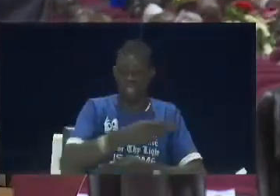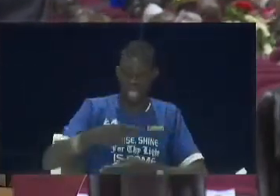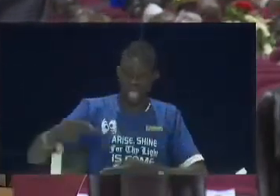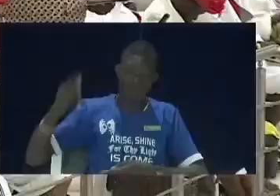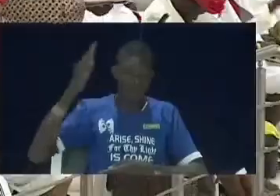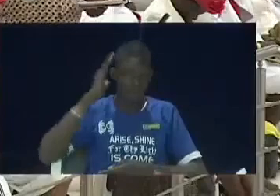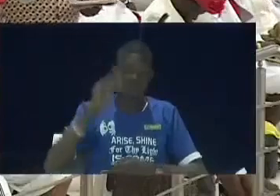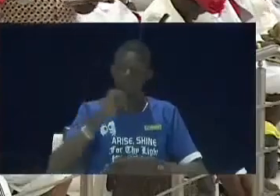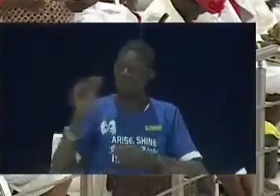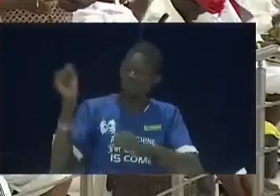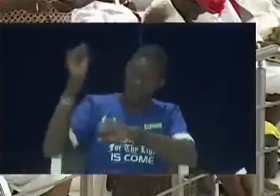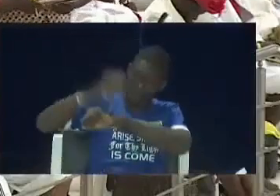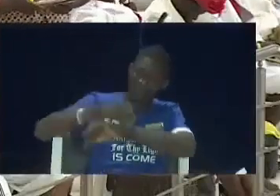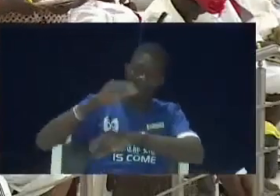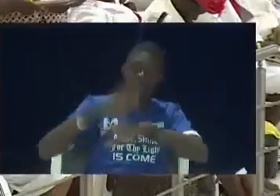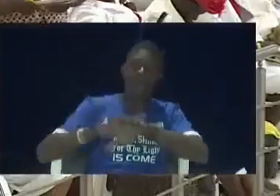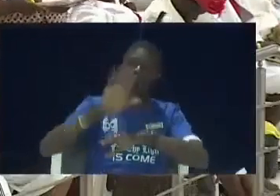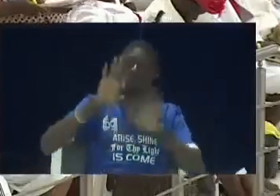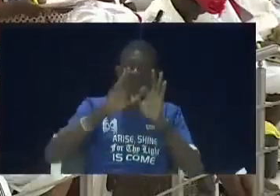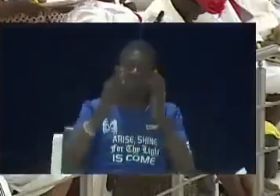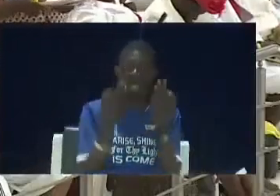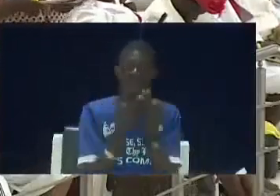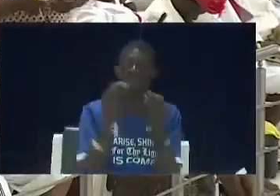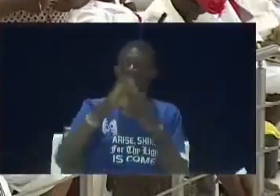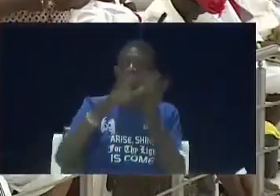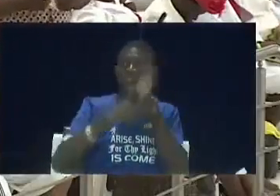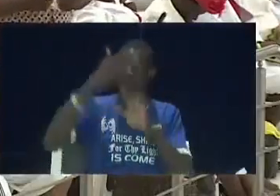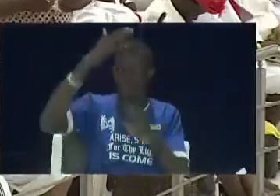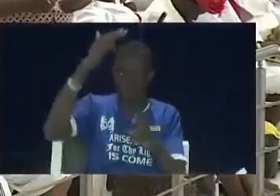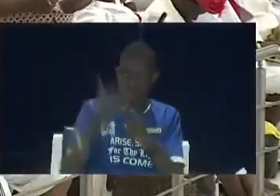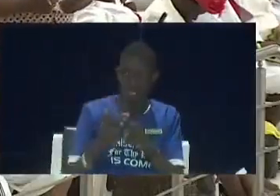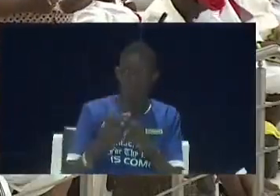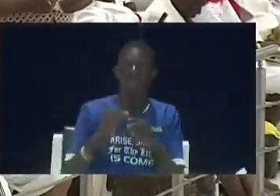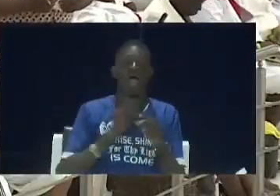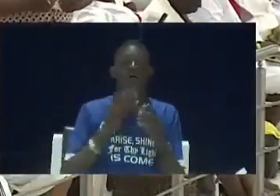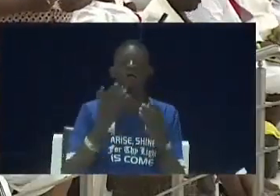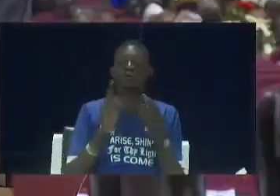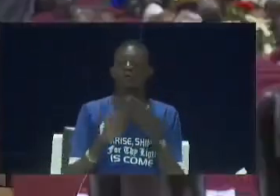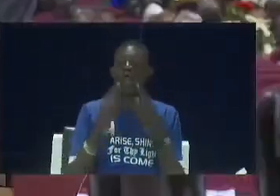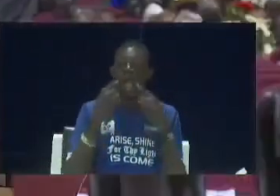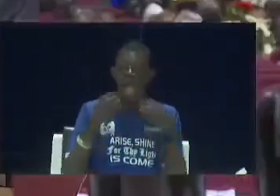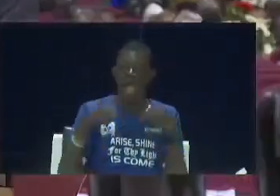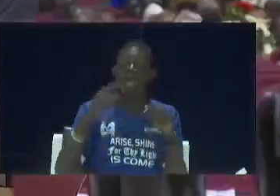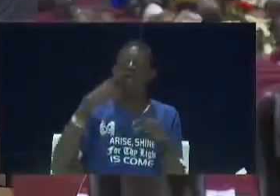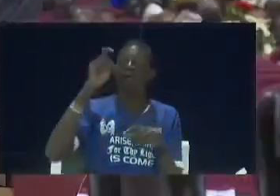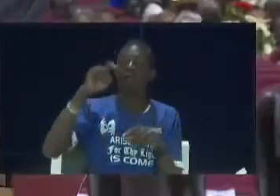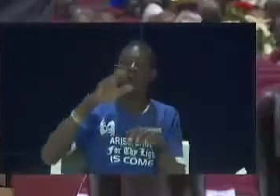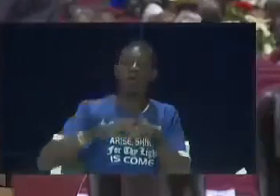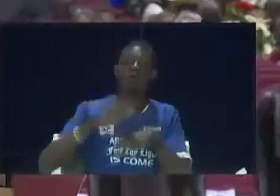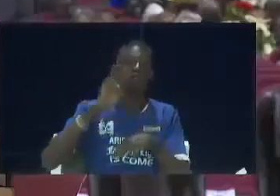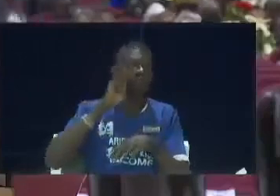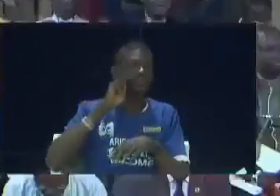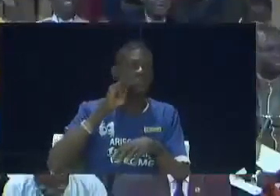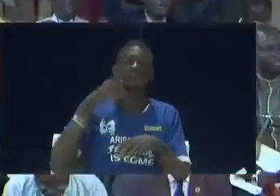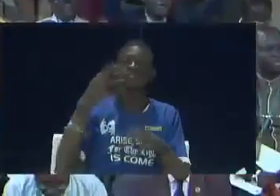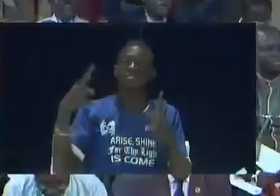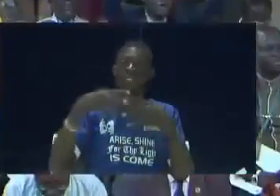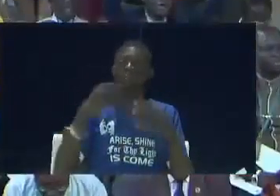your family. I want to declare over the church in Nigeria, the gates of hell shall not